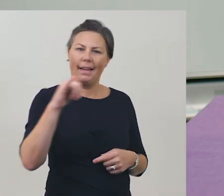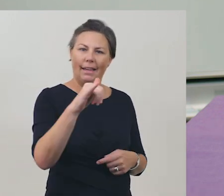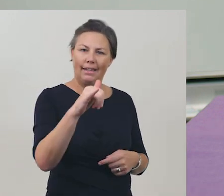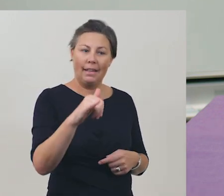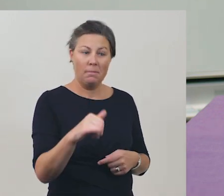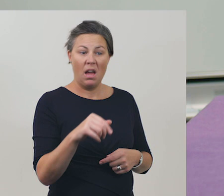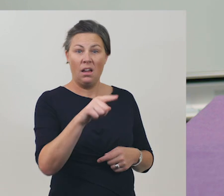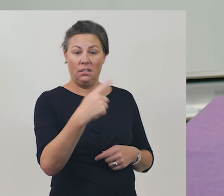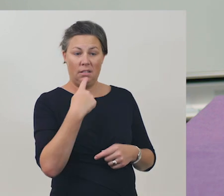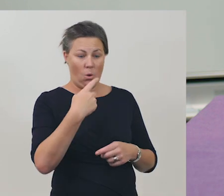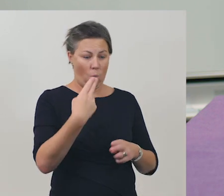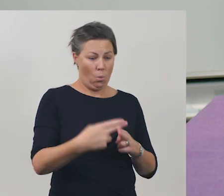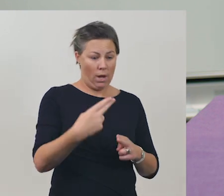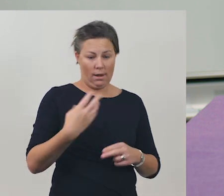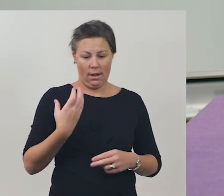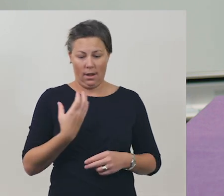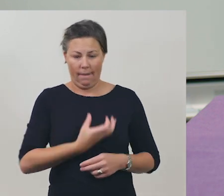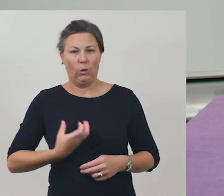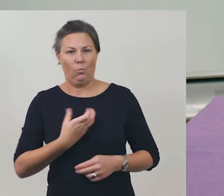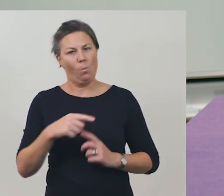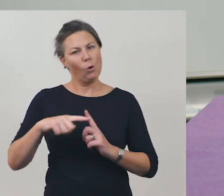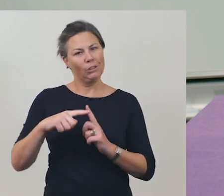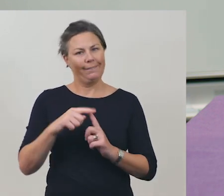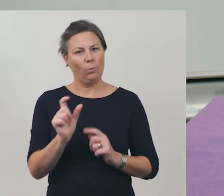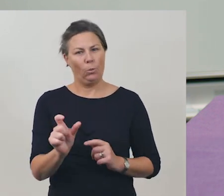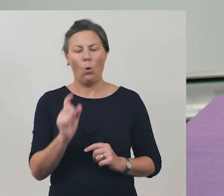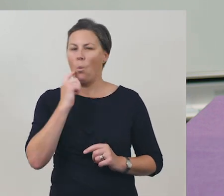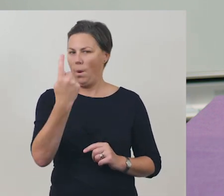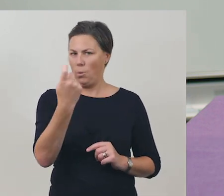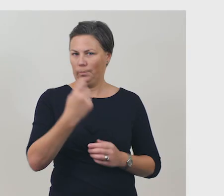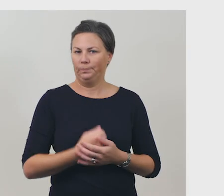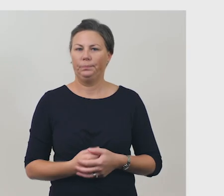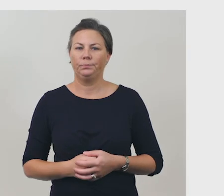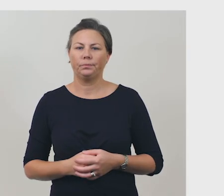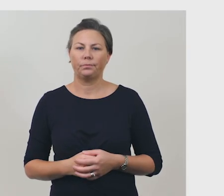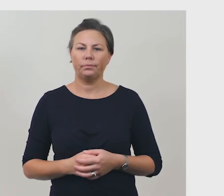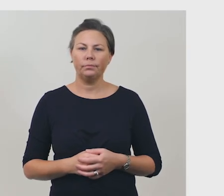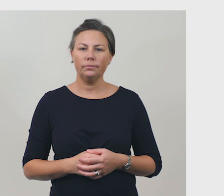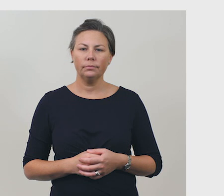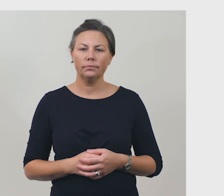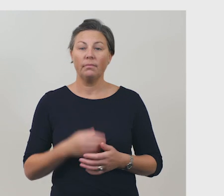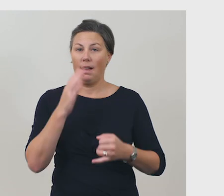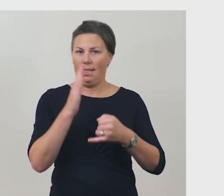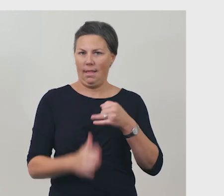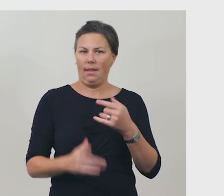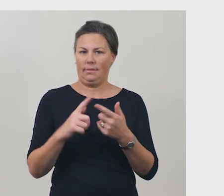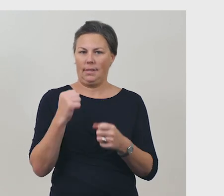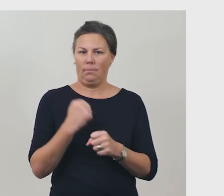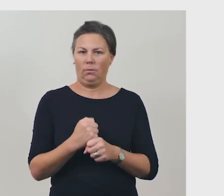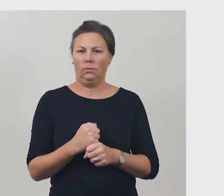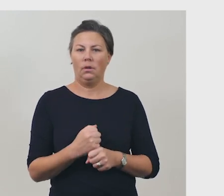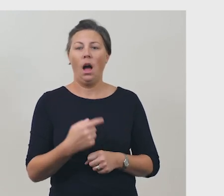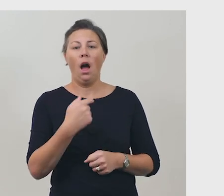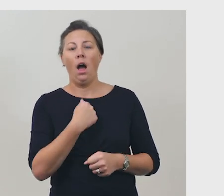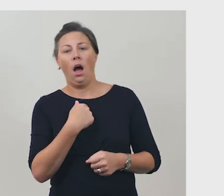quick and comfortable. Let's do one more. The last example, "I was driven